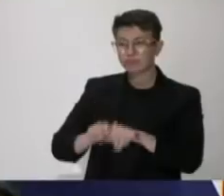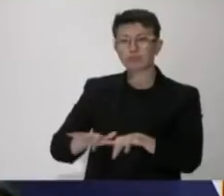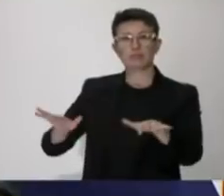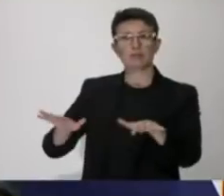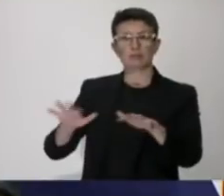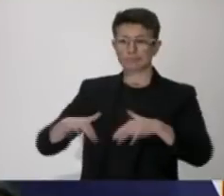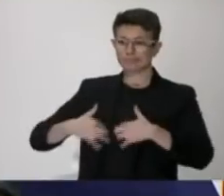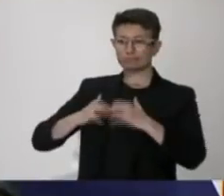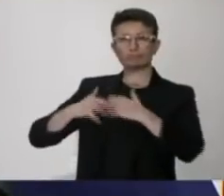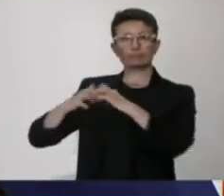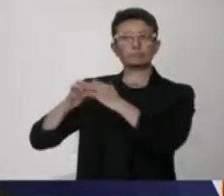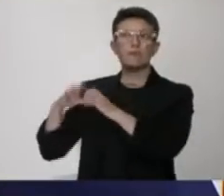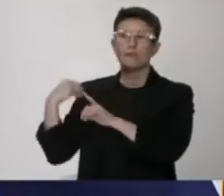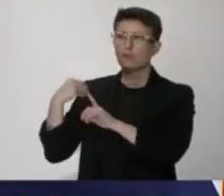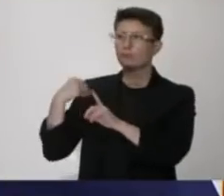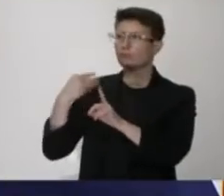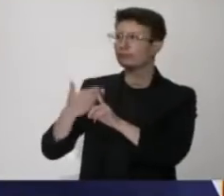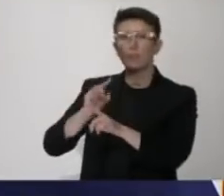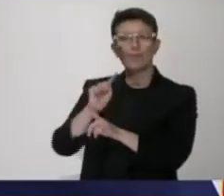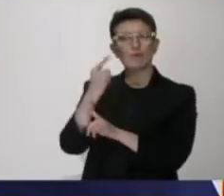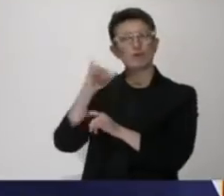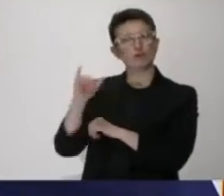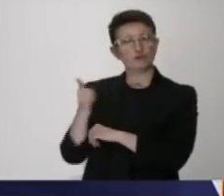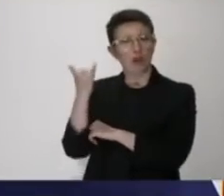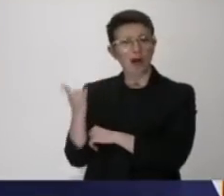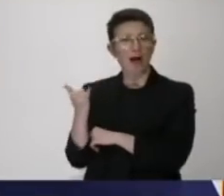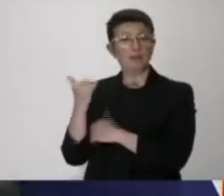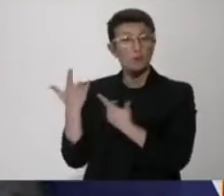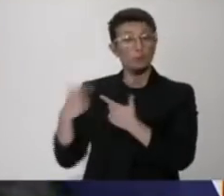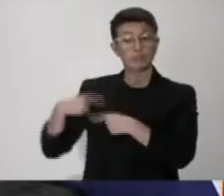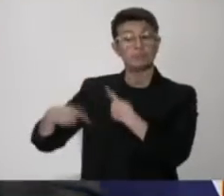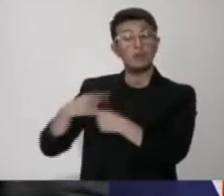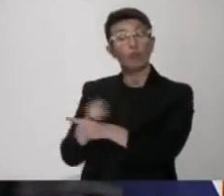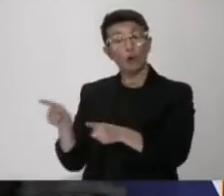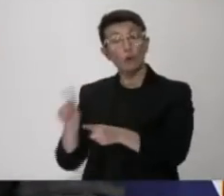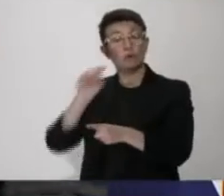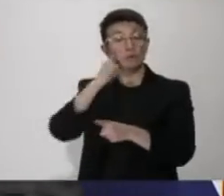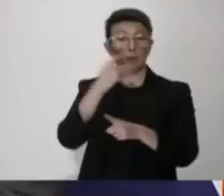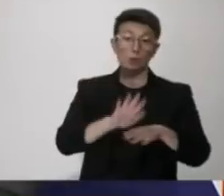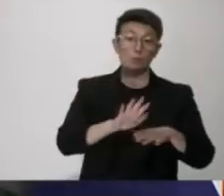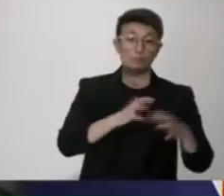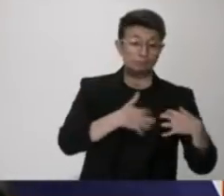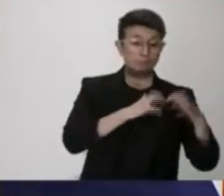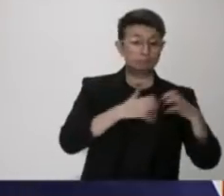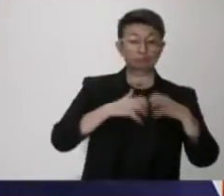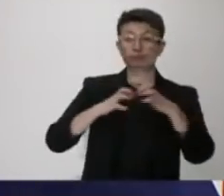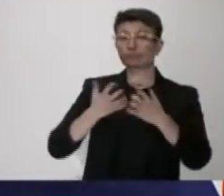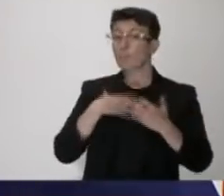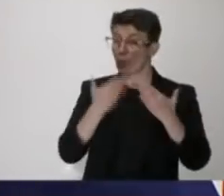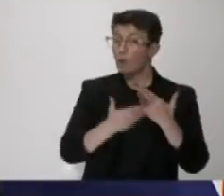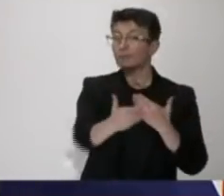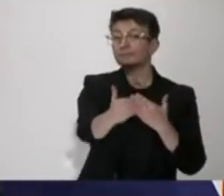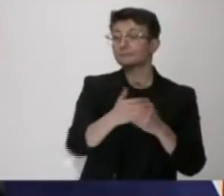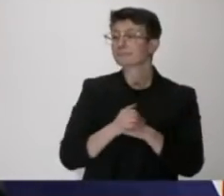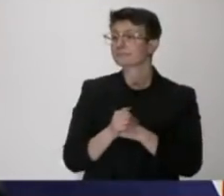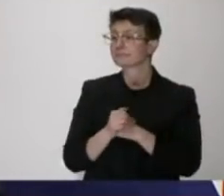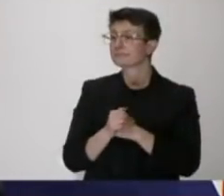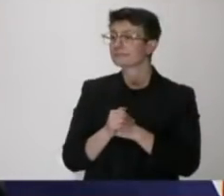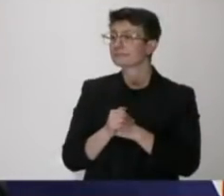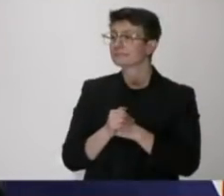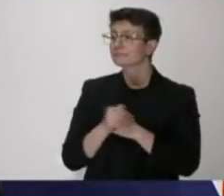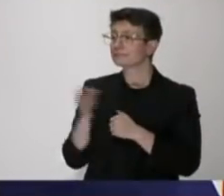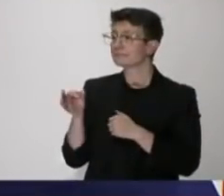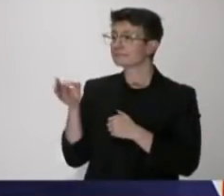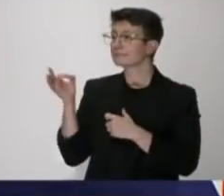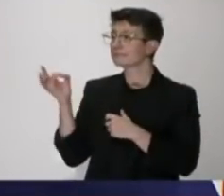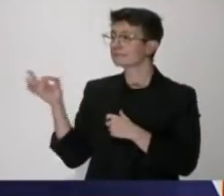on with over the next few months. We'll just take two more, Ben, and then Bernard. In his press conference today, Dr. Bloomfield raised the idea of a change level 1 when we return. Should we